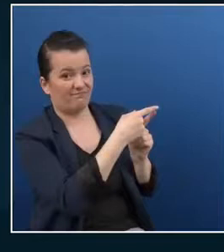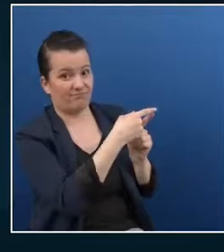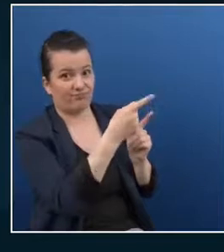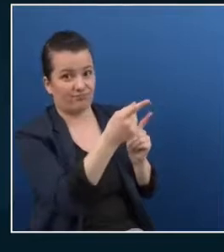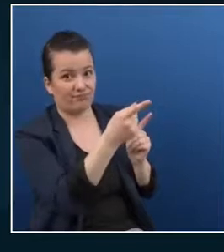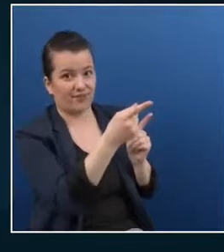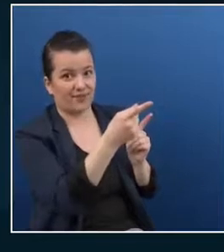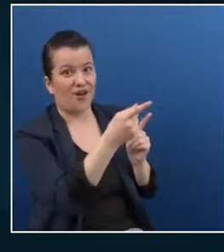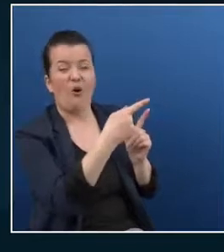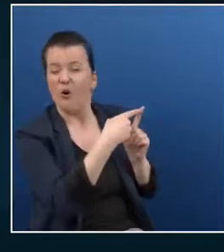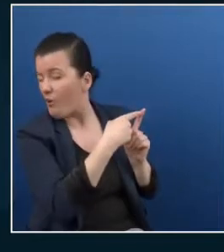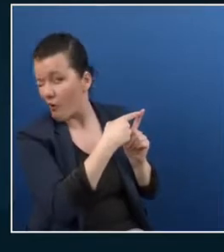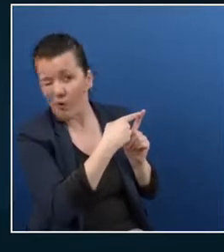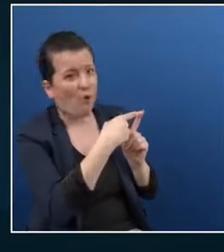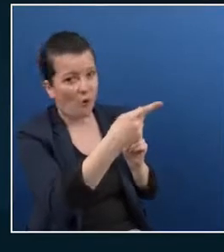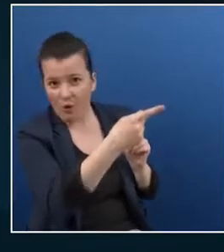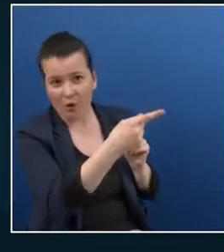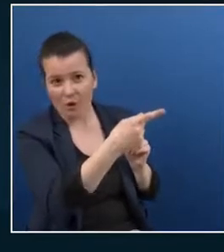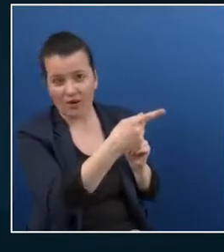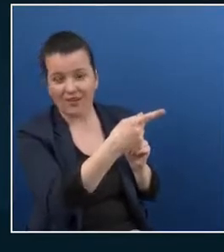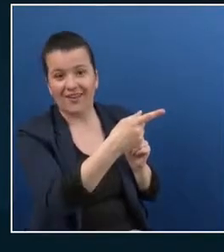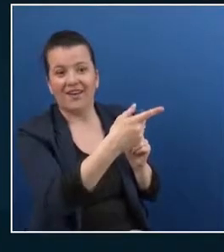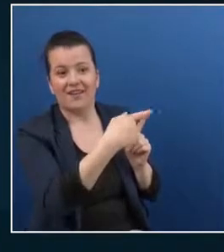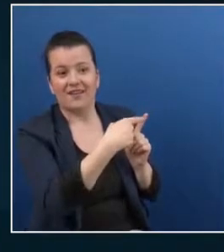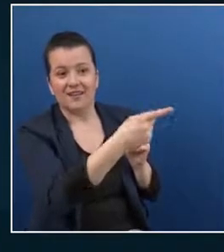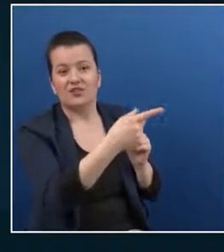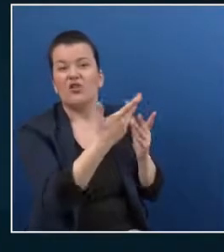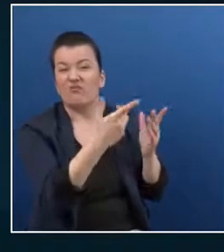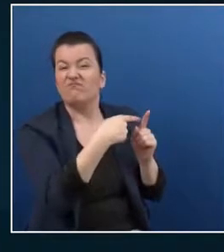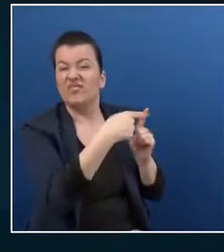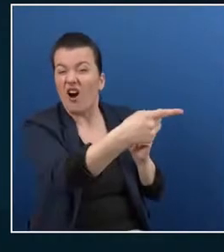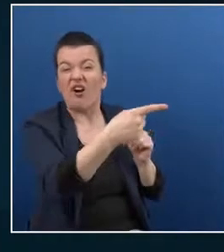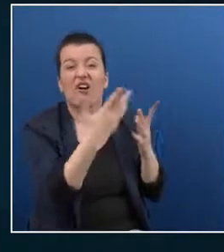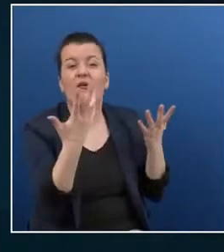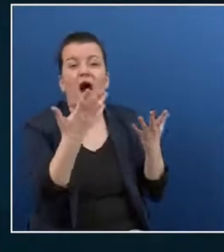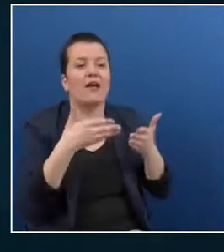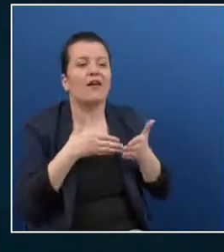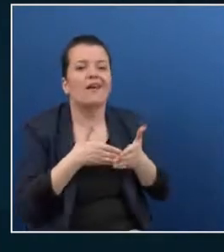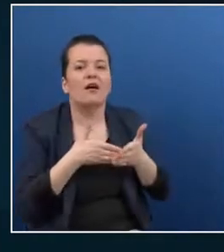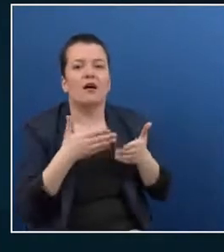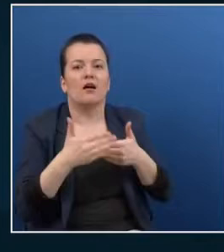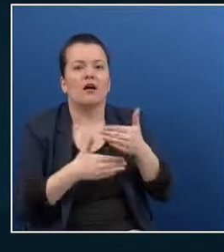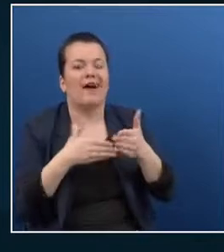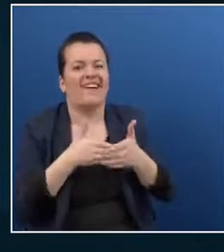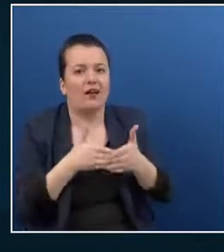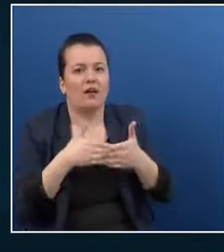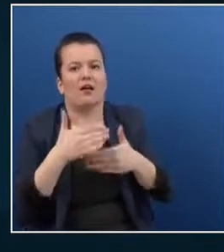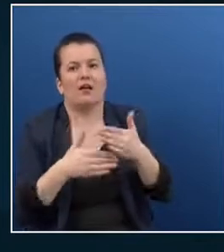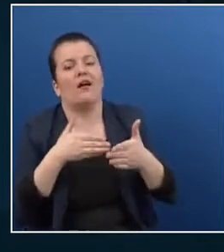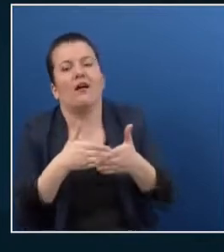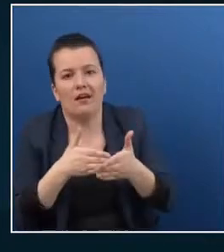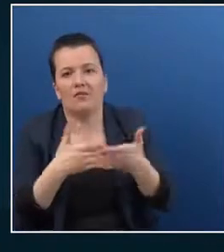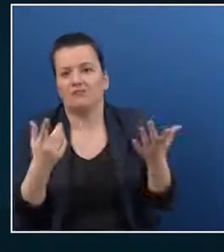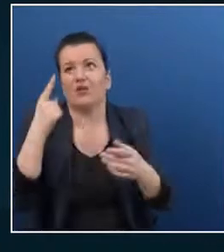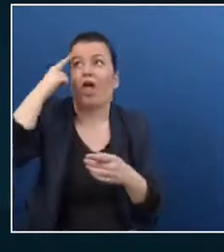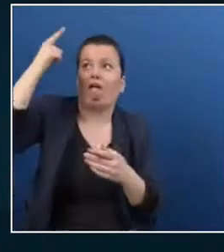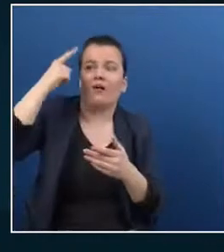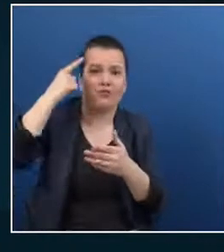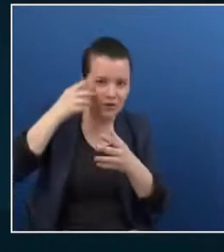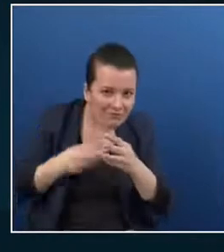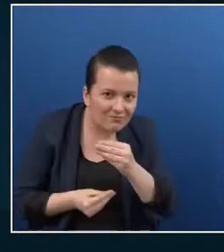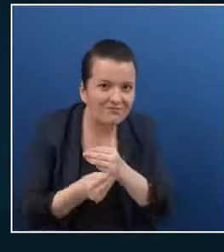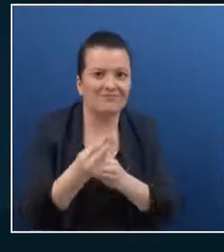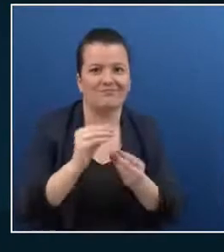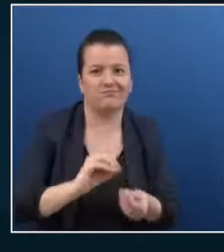reasons that every solution can stall. So there wasn't much of a difference between our commercial solutioning world and